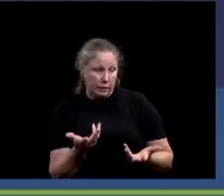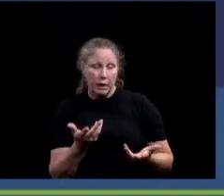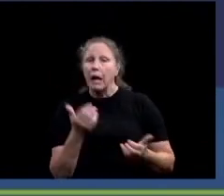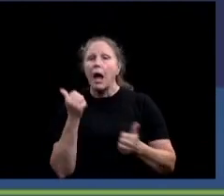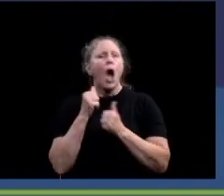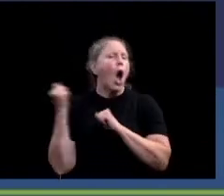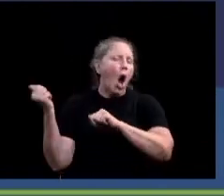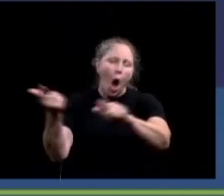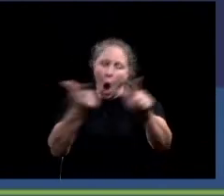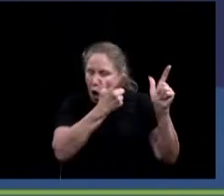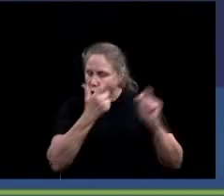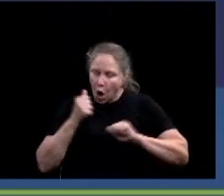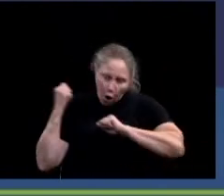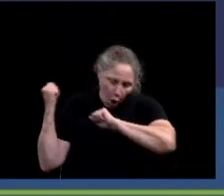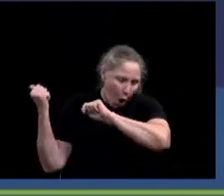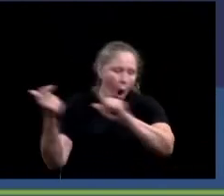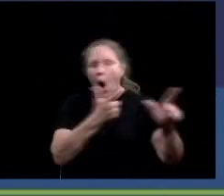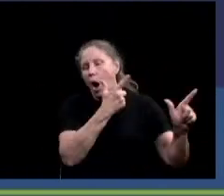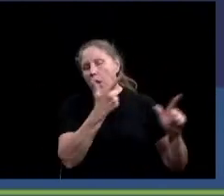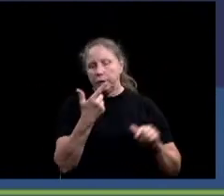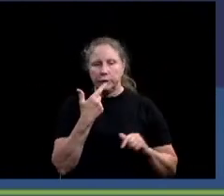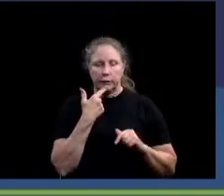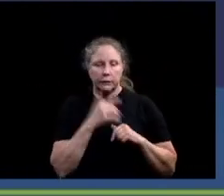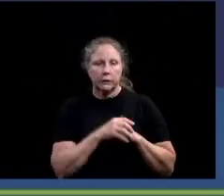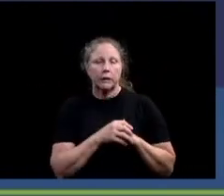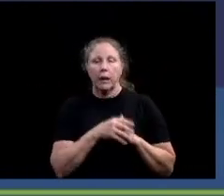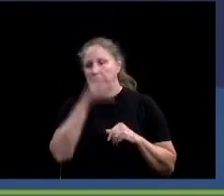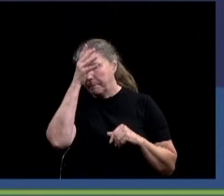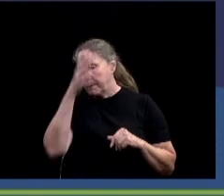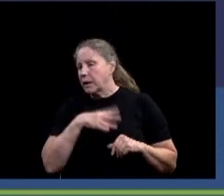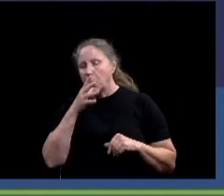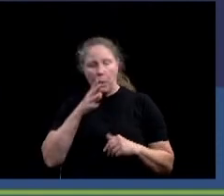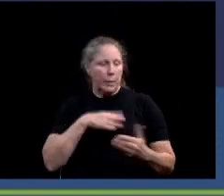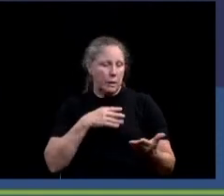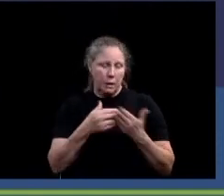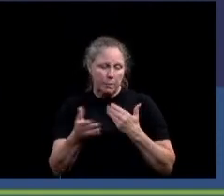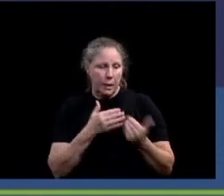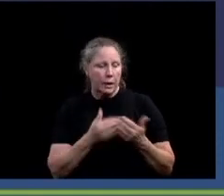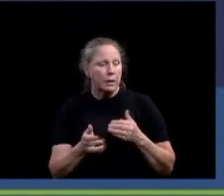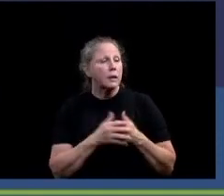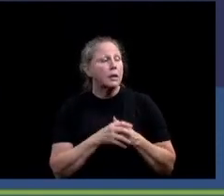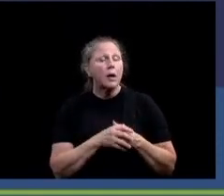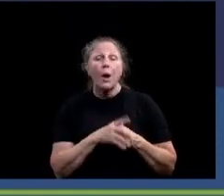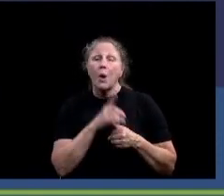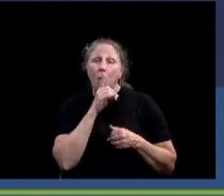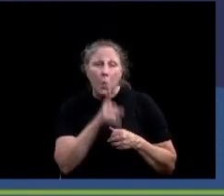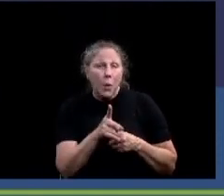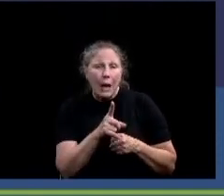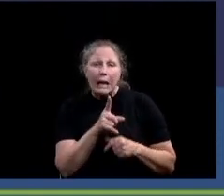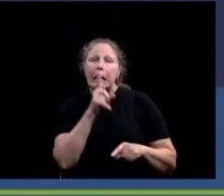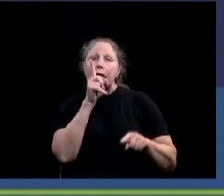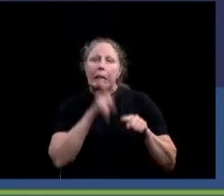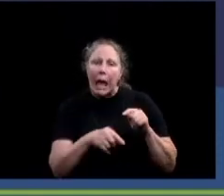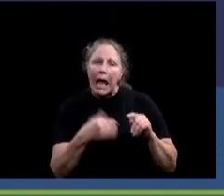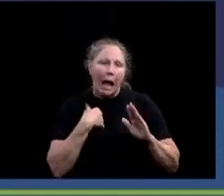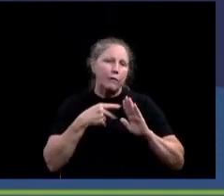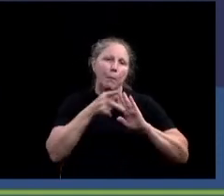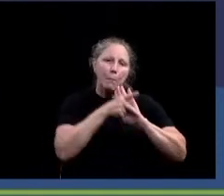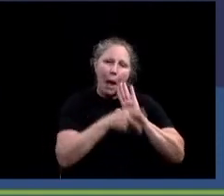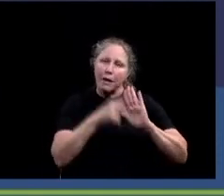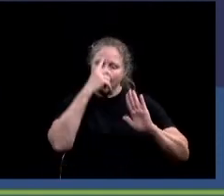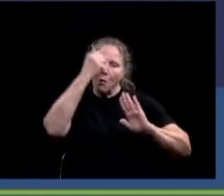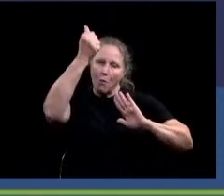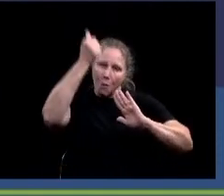men and women alike. And they said that there's no, you can't policy your way out of this until you wrap the whole